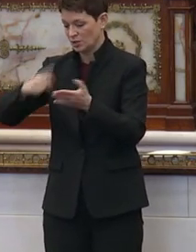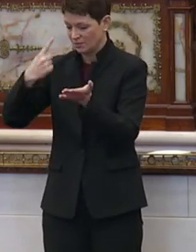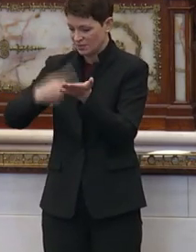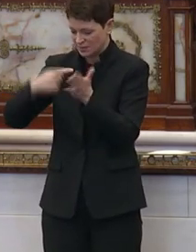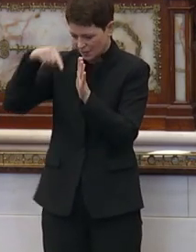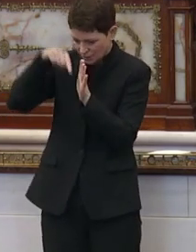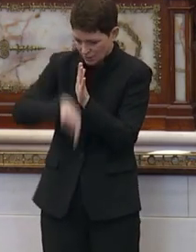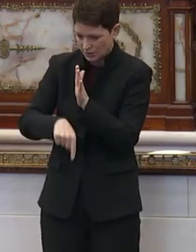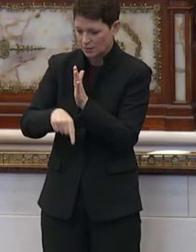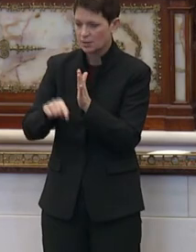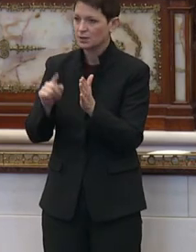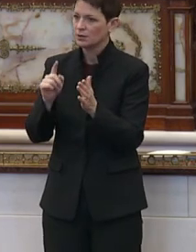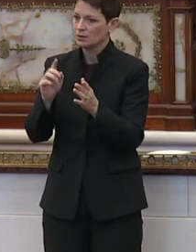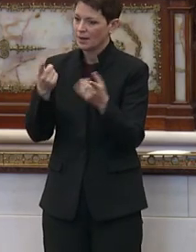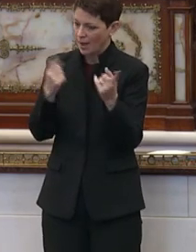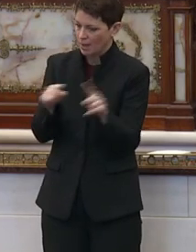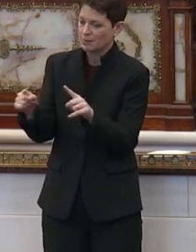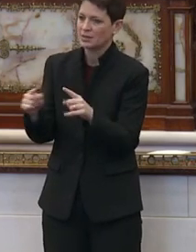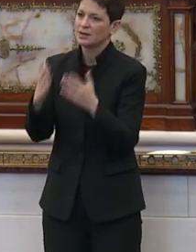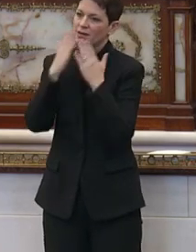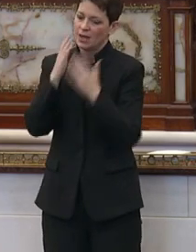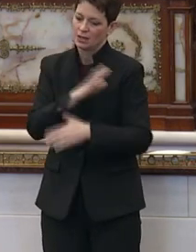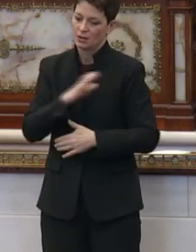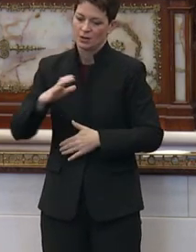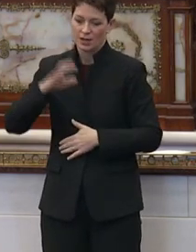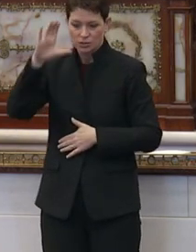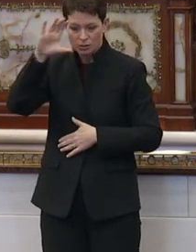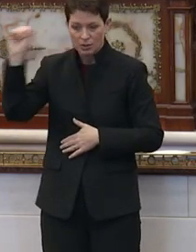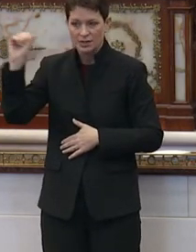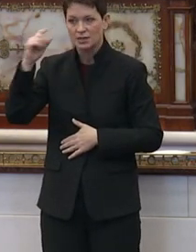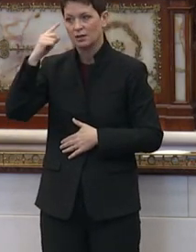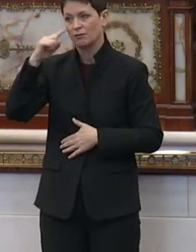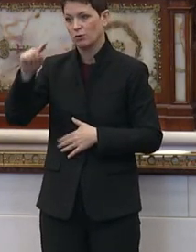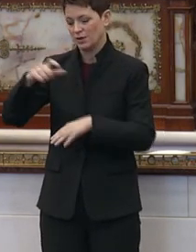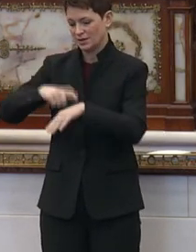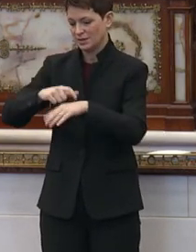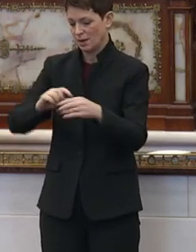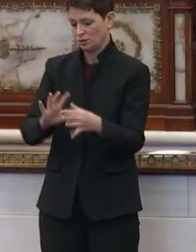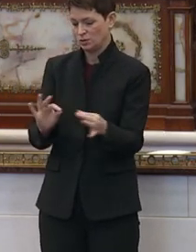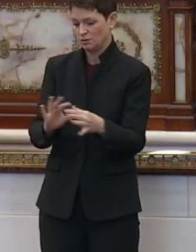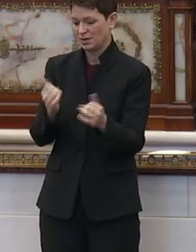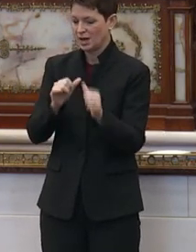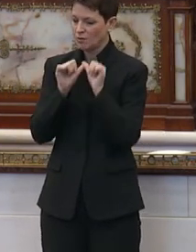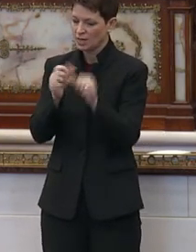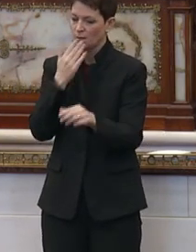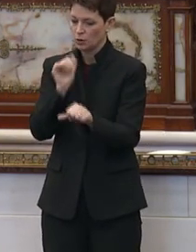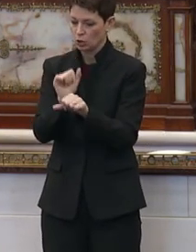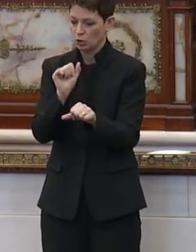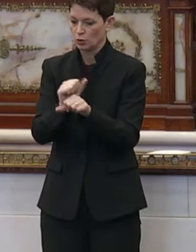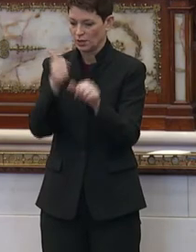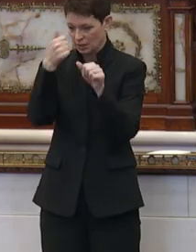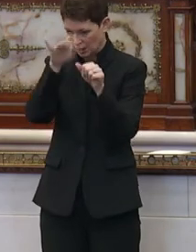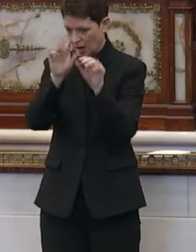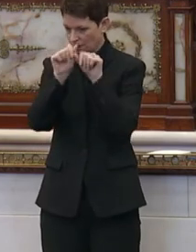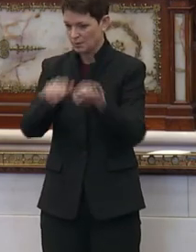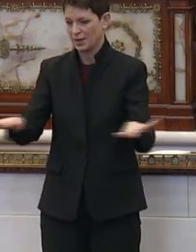deep dive in the hearing. So again, thank you, Council President, for the time allotted, and everyone keep up the good work, and God